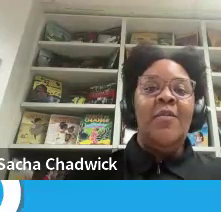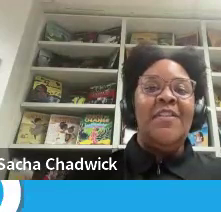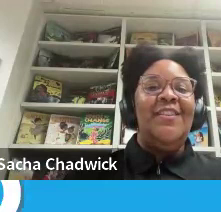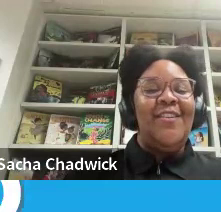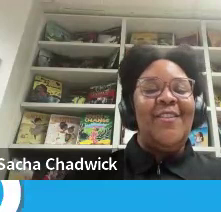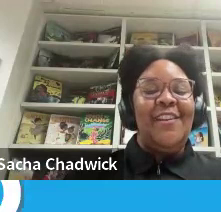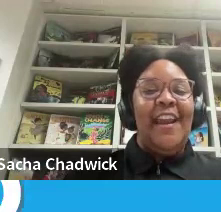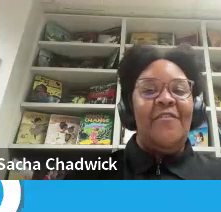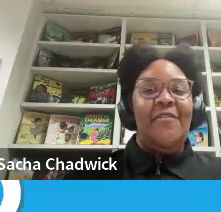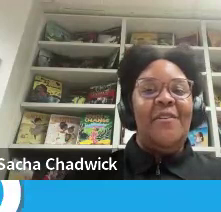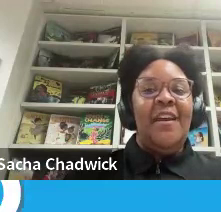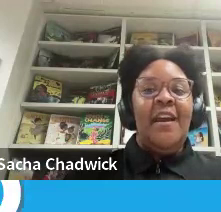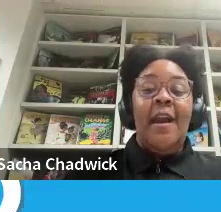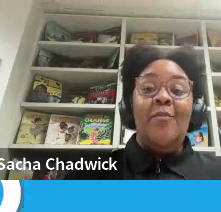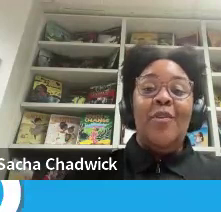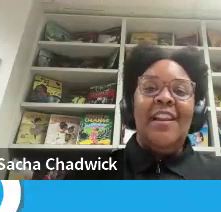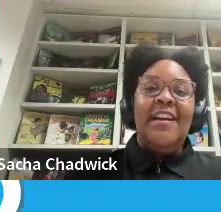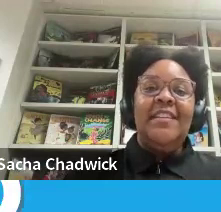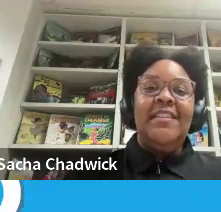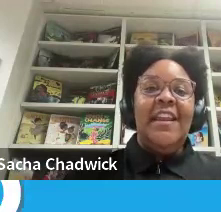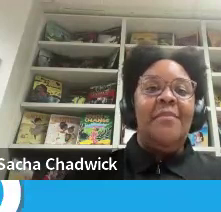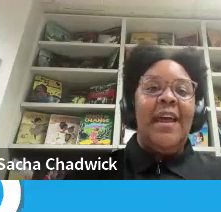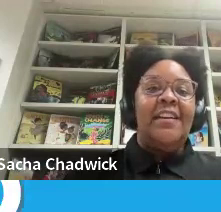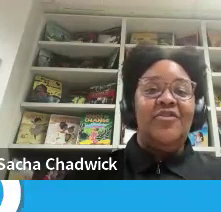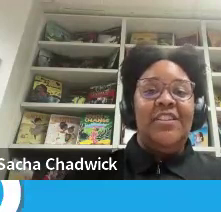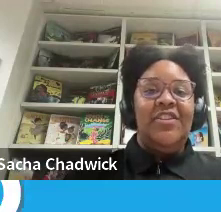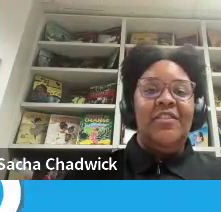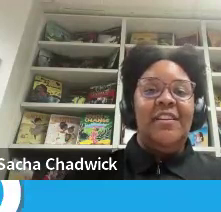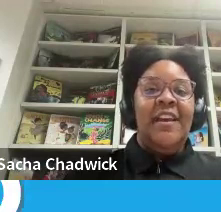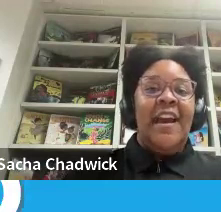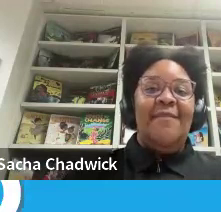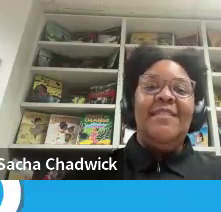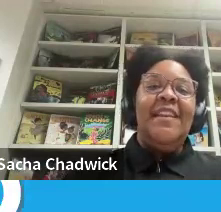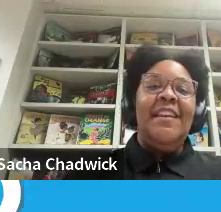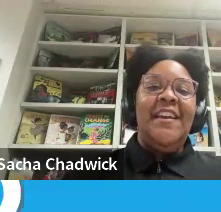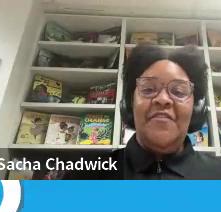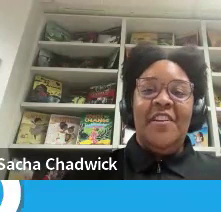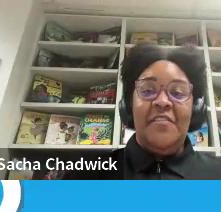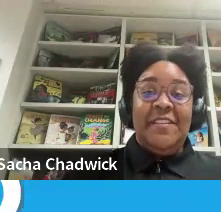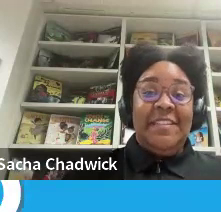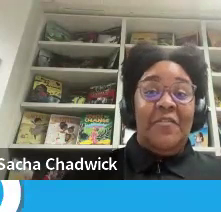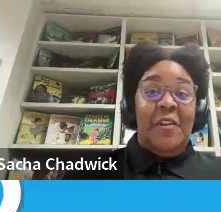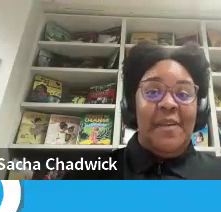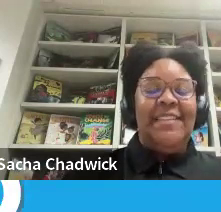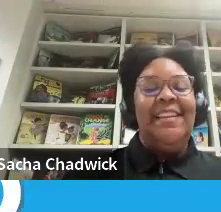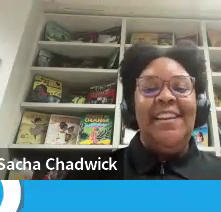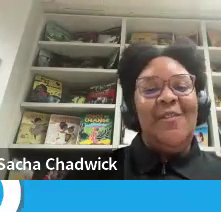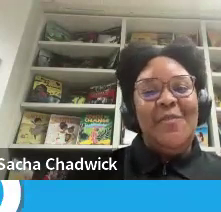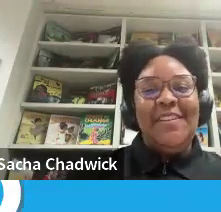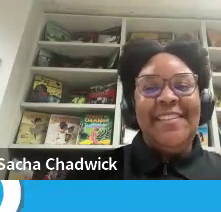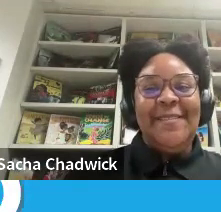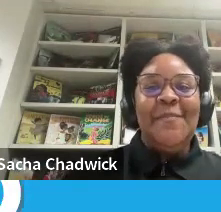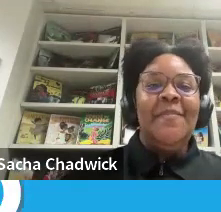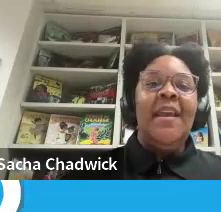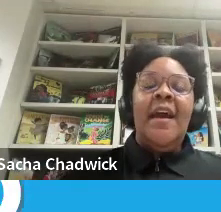woman with a dark curly afro. I am wearing glasses and a Black dress shirt. I am sitting in front of several amazing